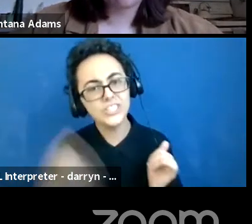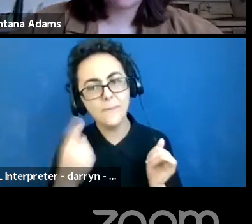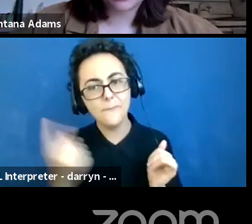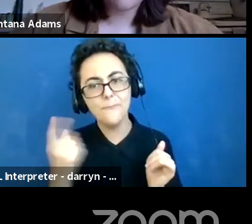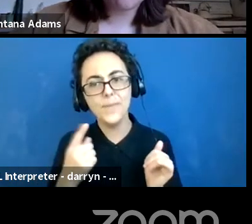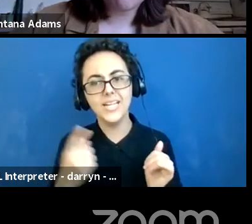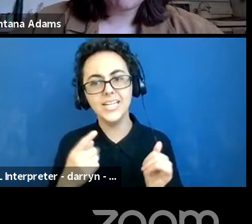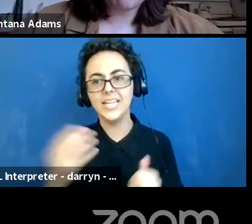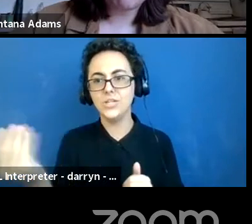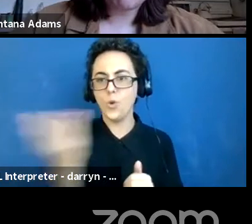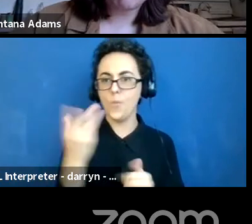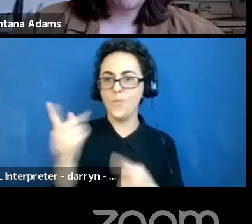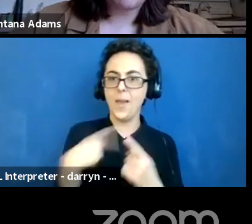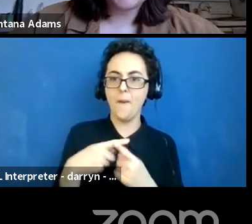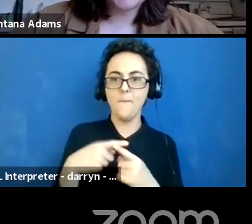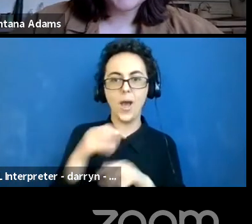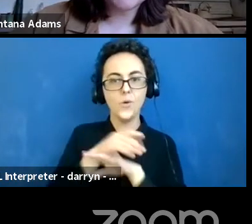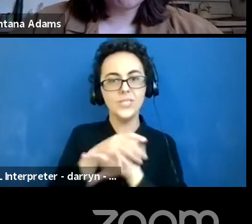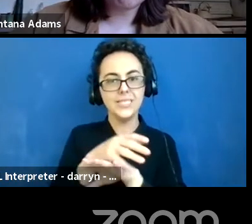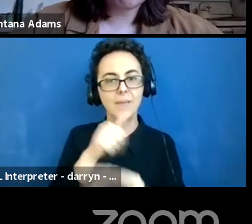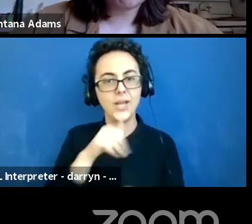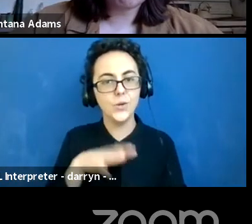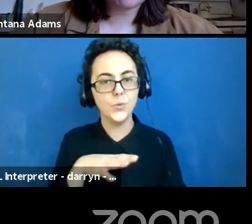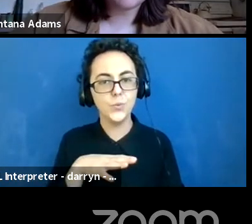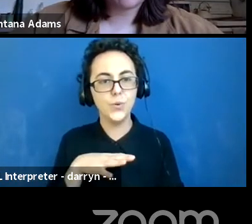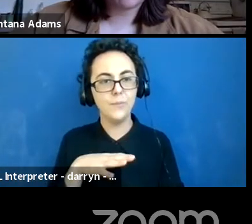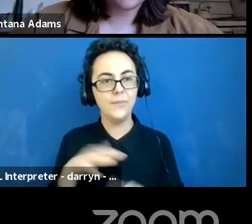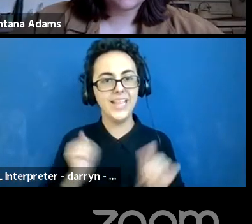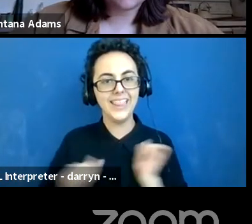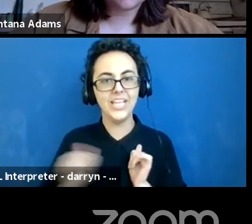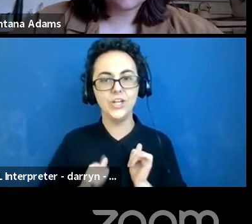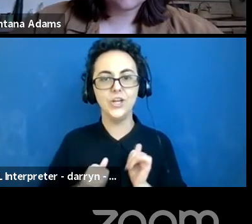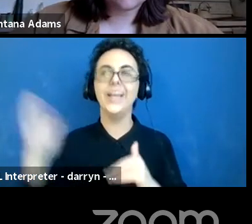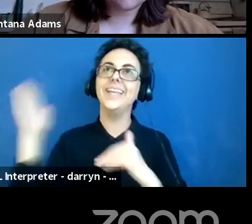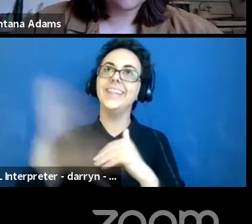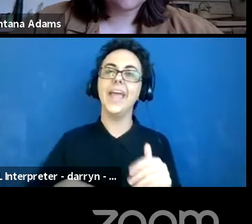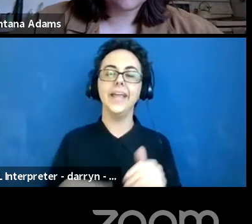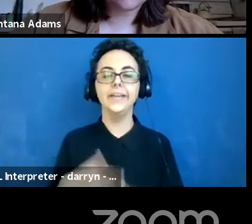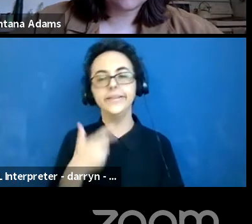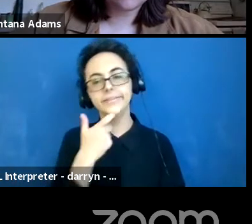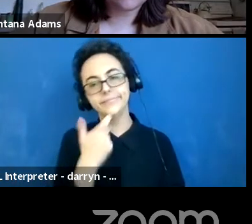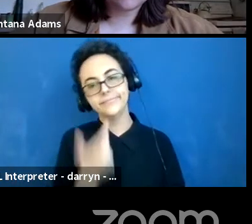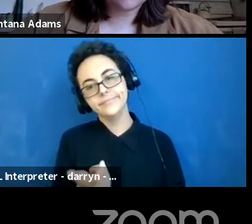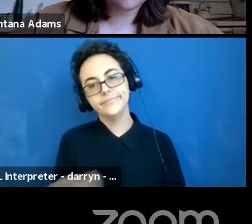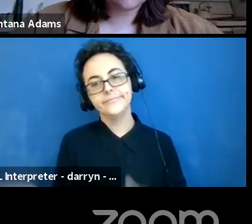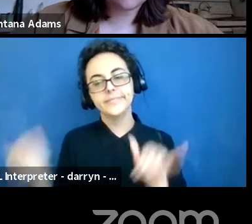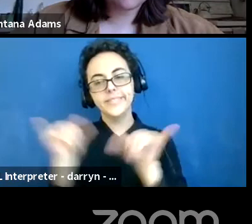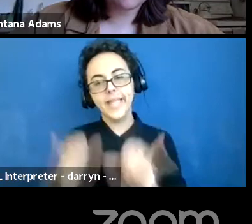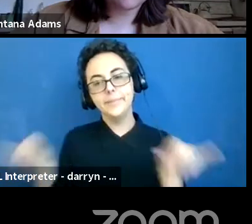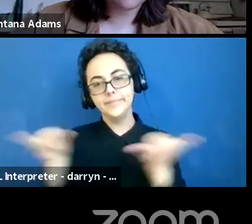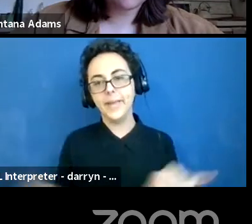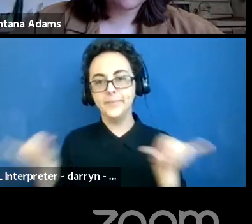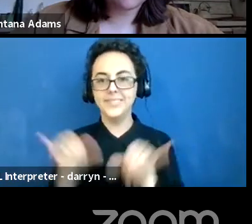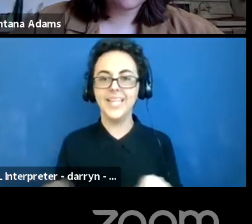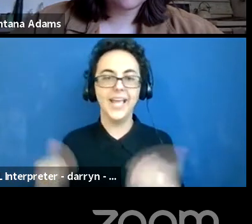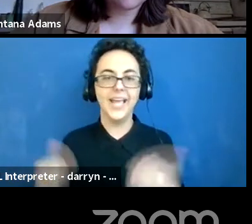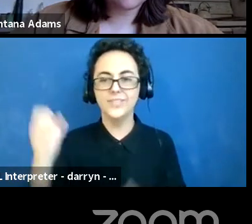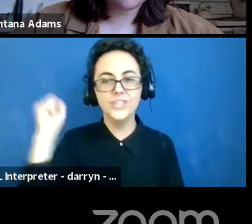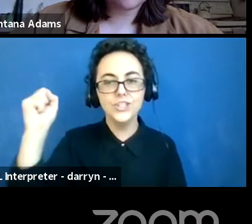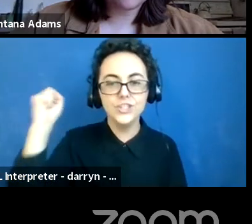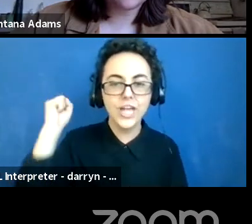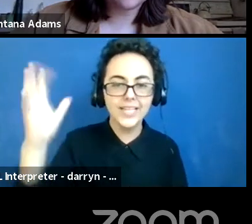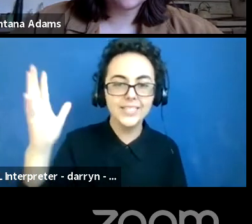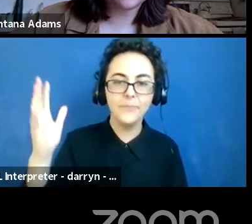And instead of reading the same plays over and over again, you know, instead of reading Shakespeare again, and instead